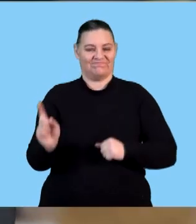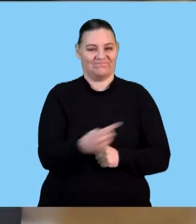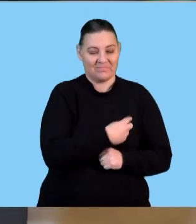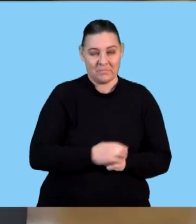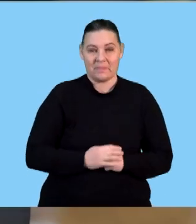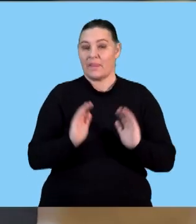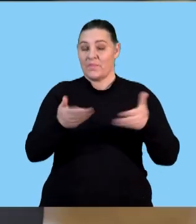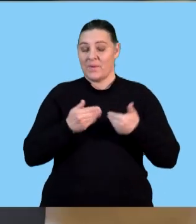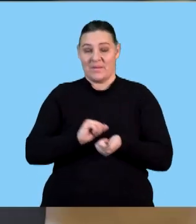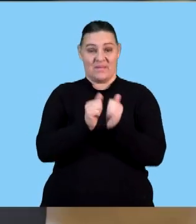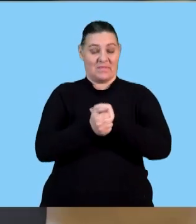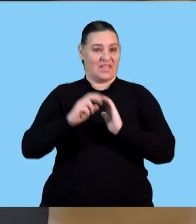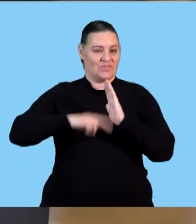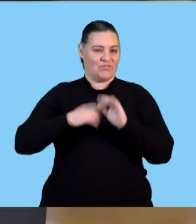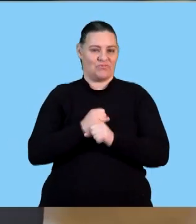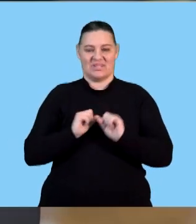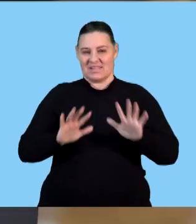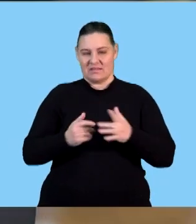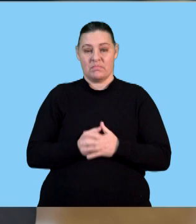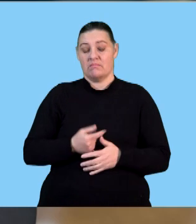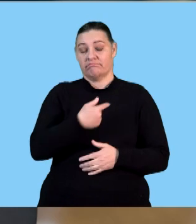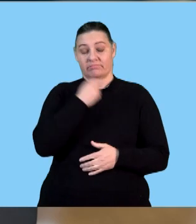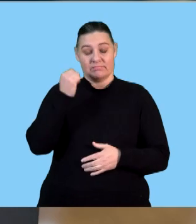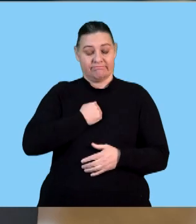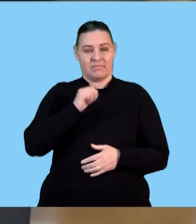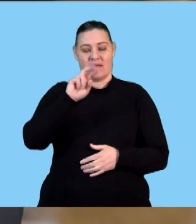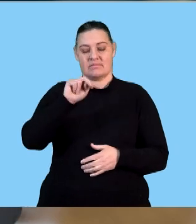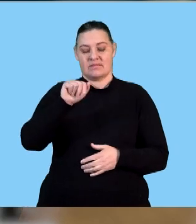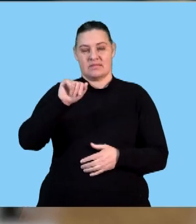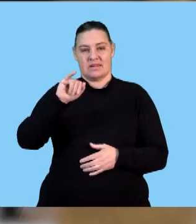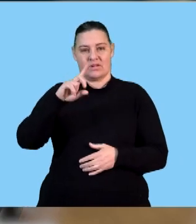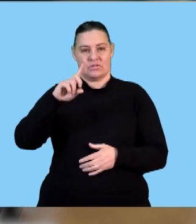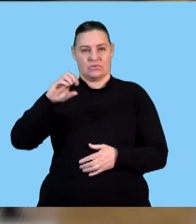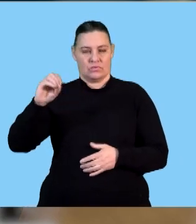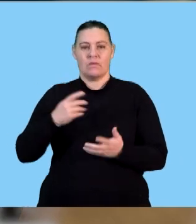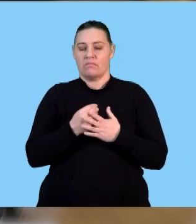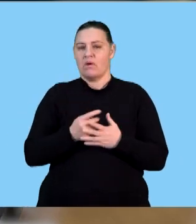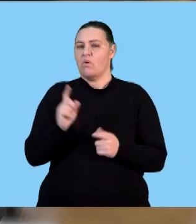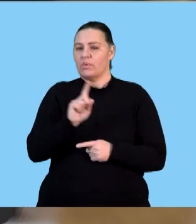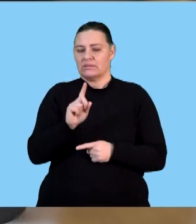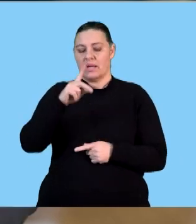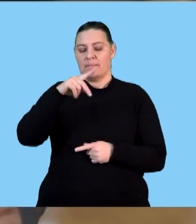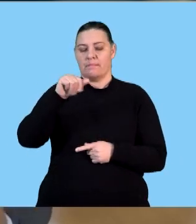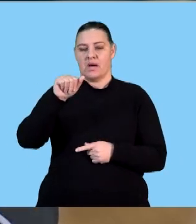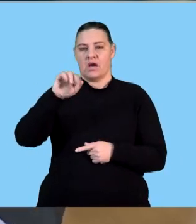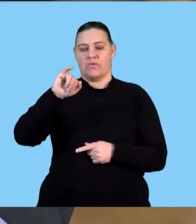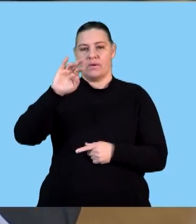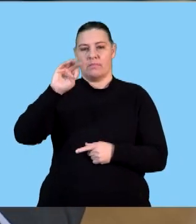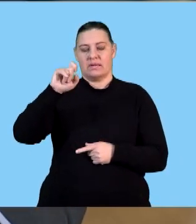everyone, welcome to Maths Literacy Grade 10. My name is Sushen Naidu. Today I'm talking to you guys about perimeter. Let's get started.